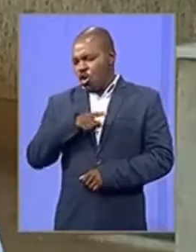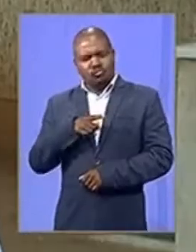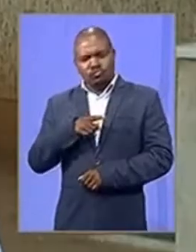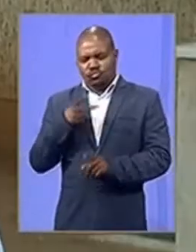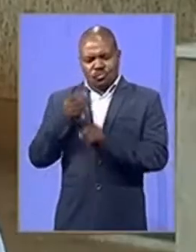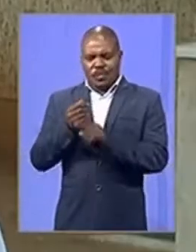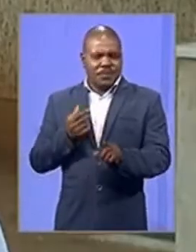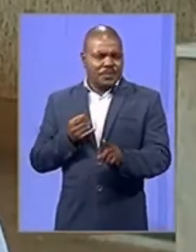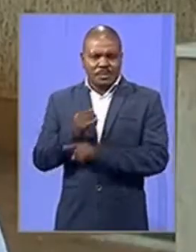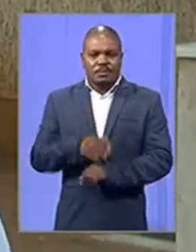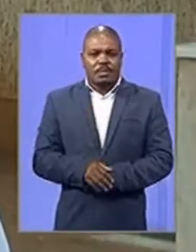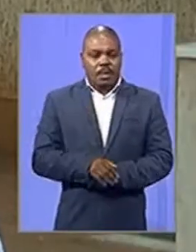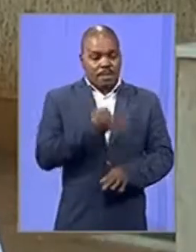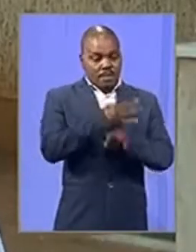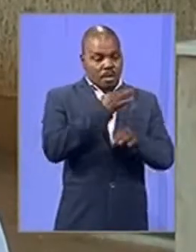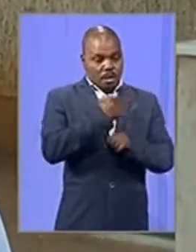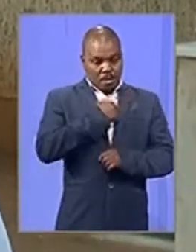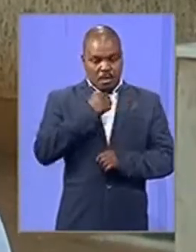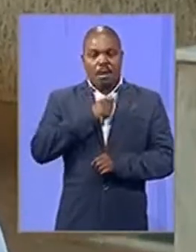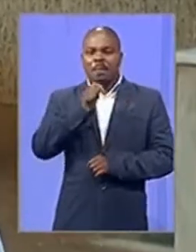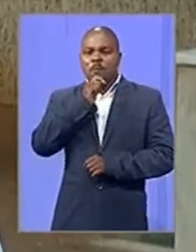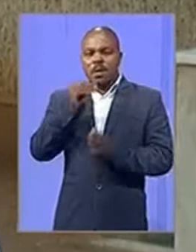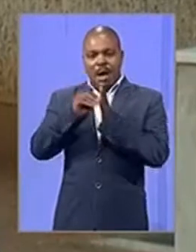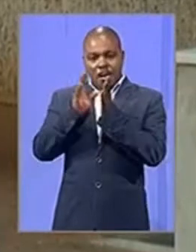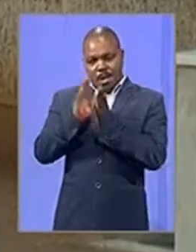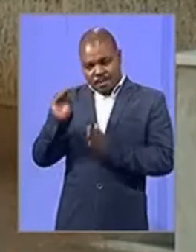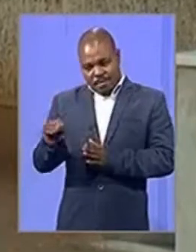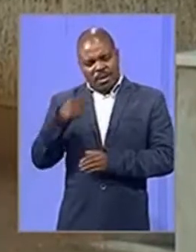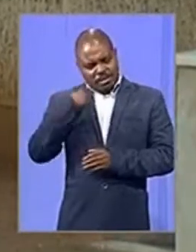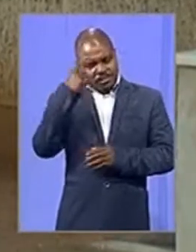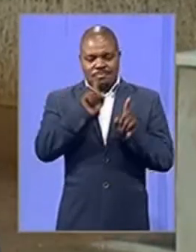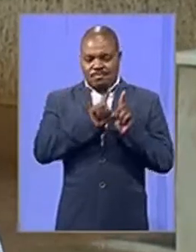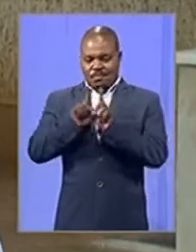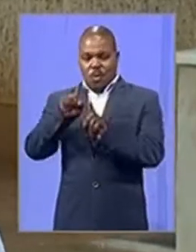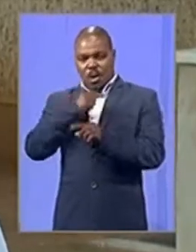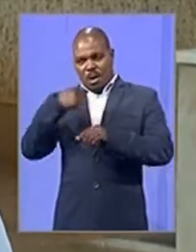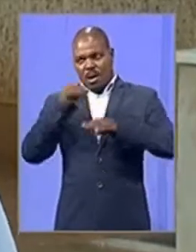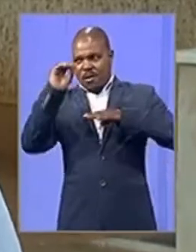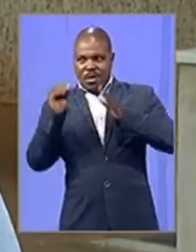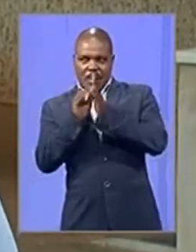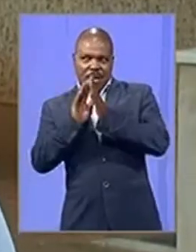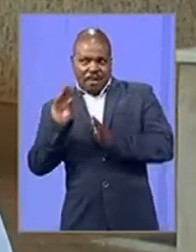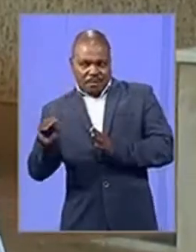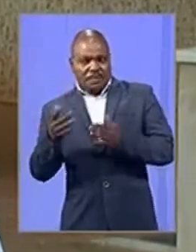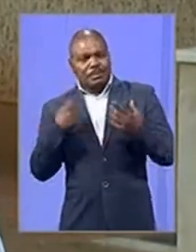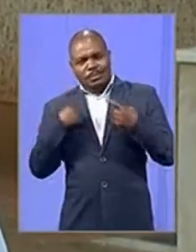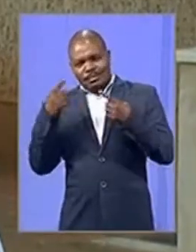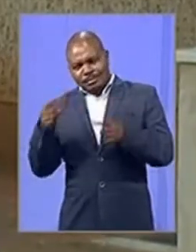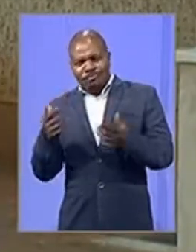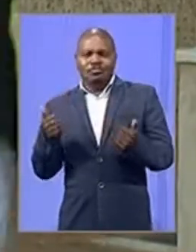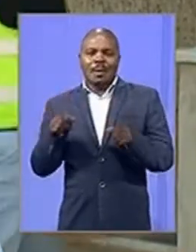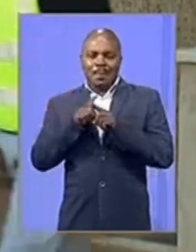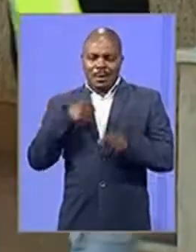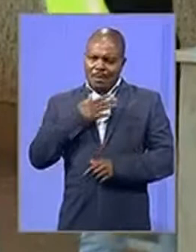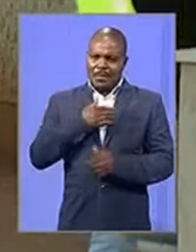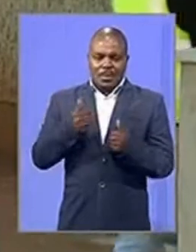Tate wa ka o na tlo appointment ya ke a hoseng so ke ra ke tle le ene cause ya ka ke afternoon ke feel sharp